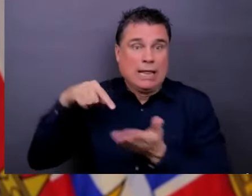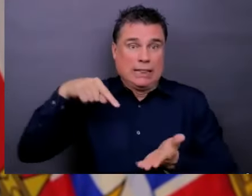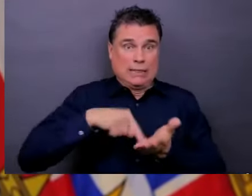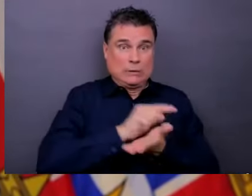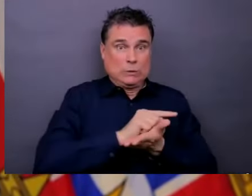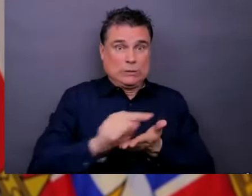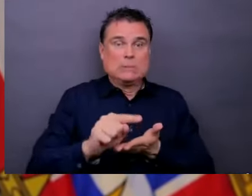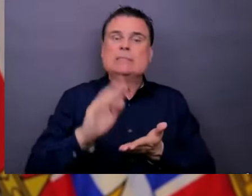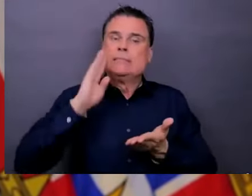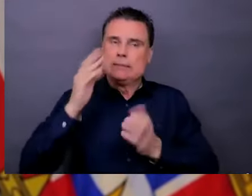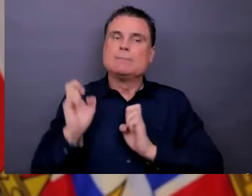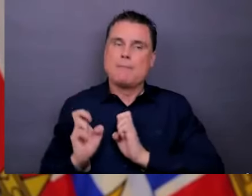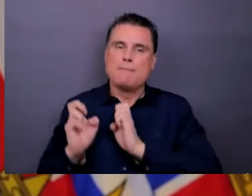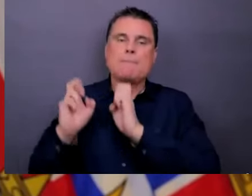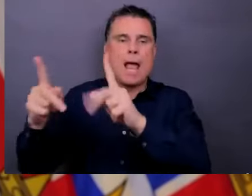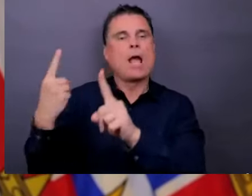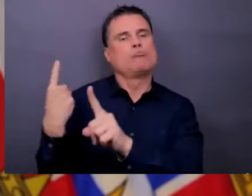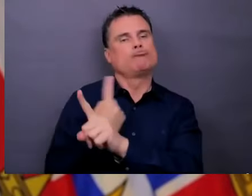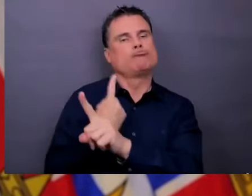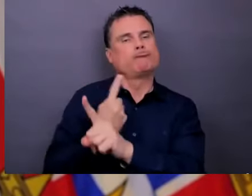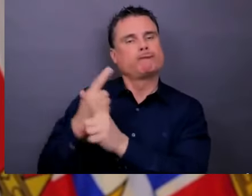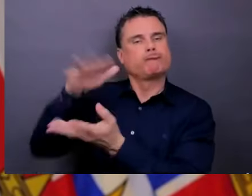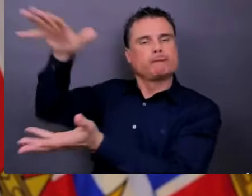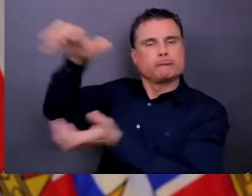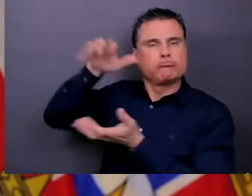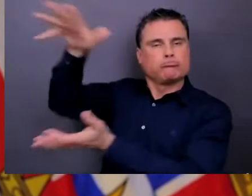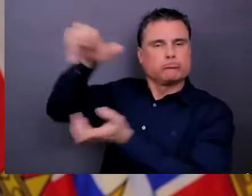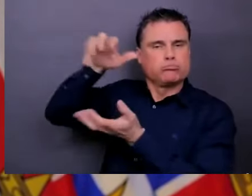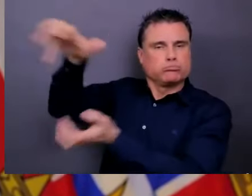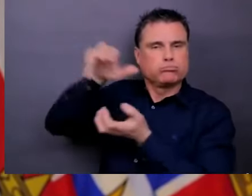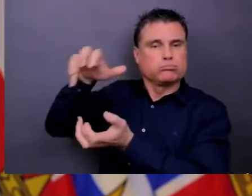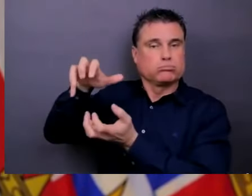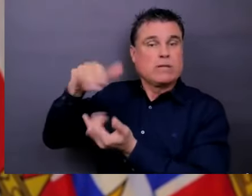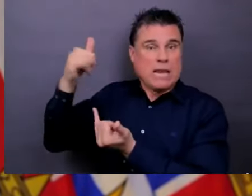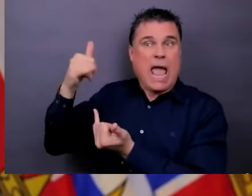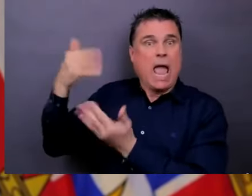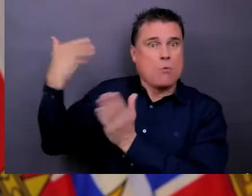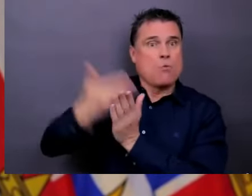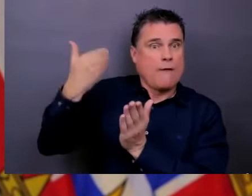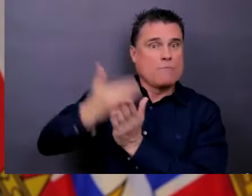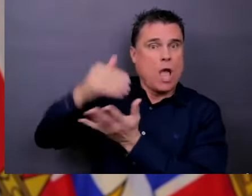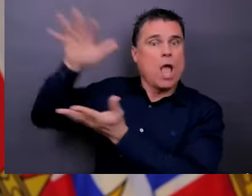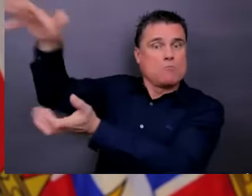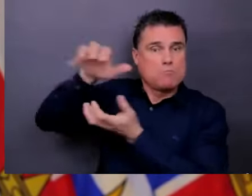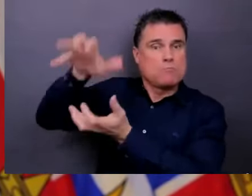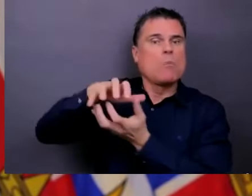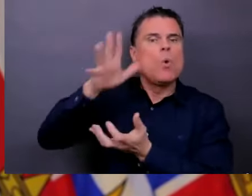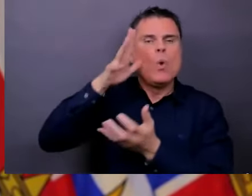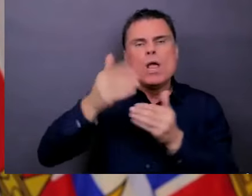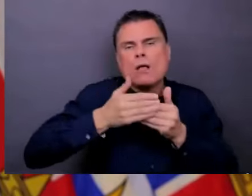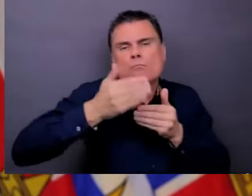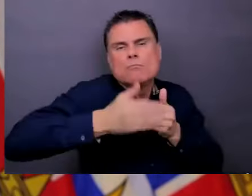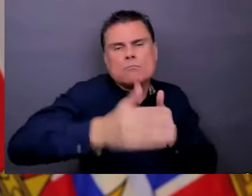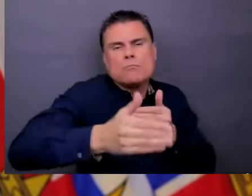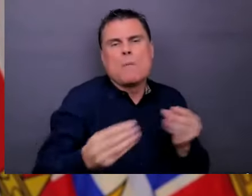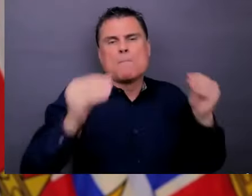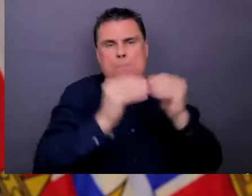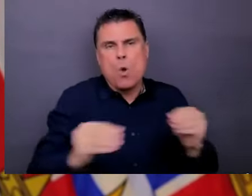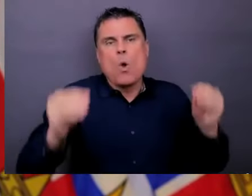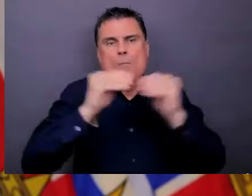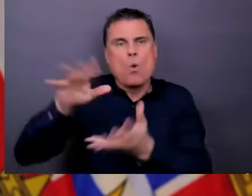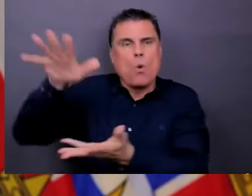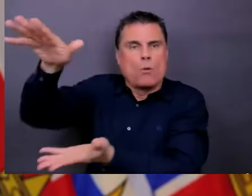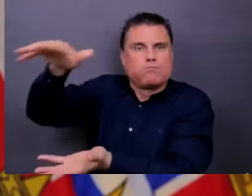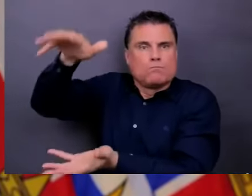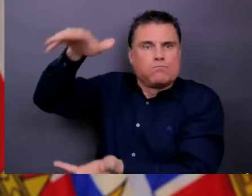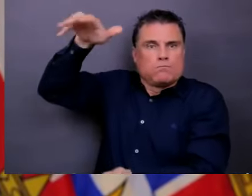are resuming. Some has arrived already, and more will be arriving in the coming days. There has been some short delays because of weather, both